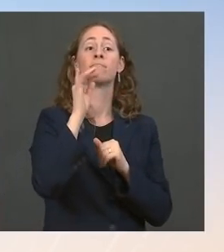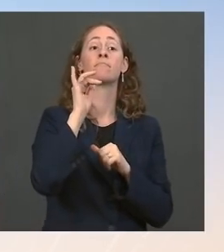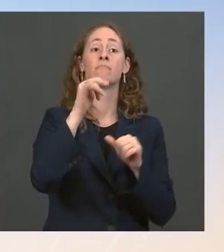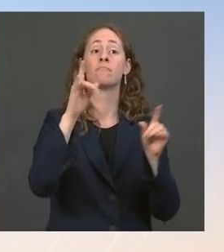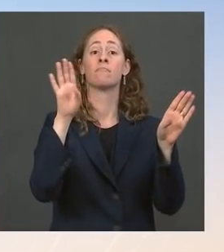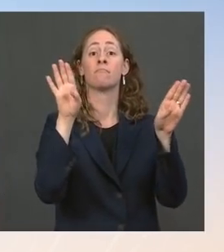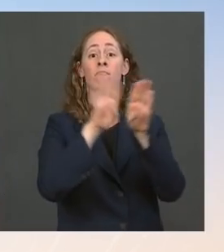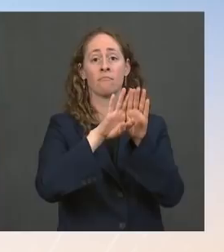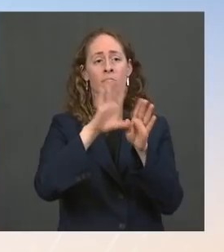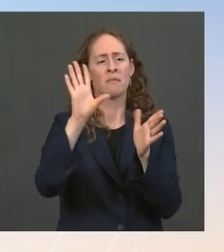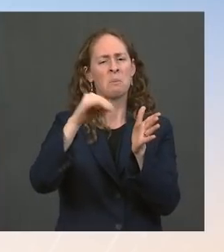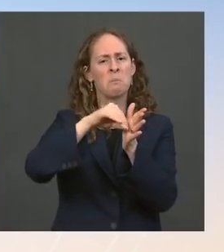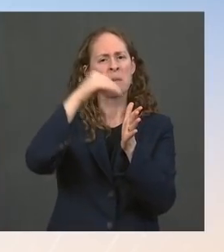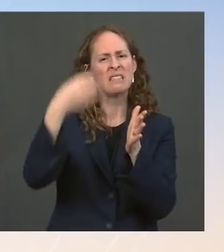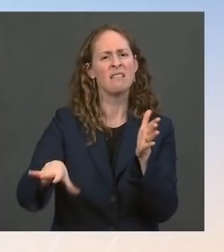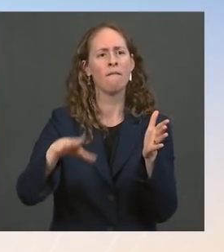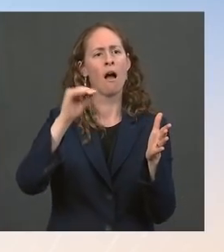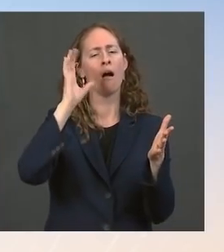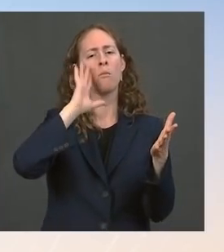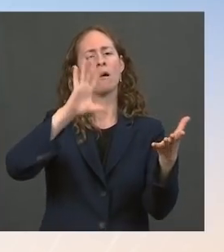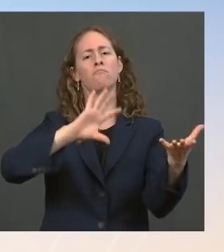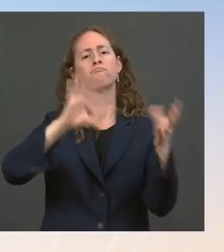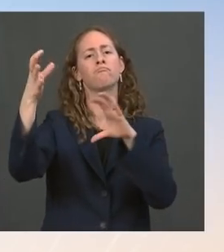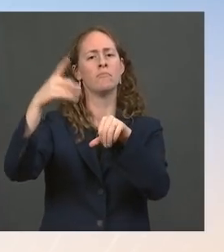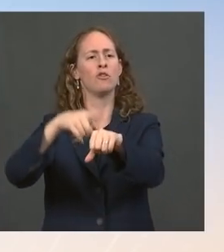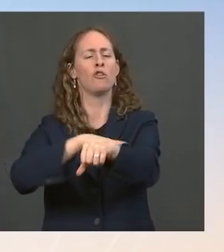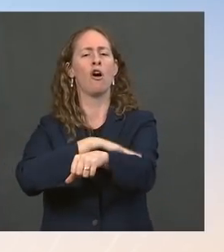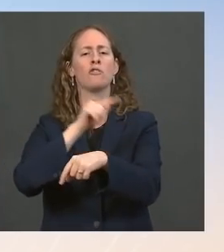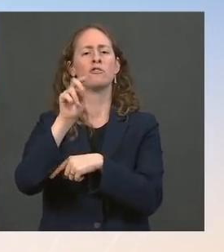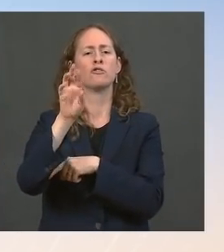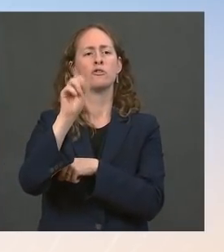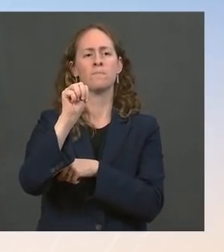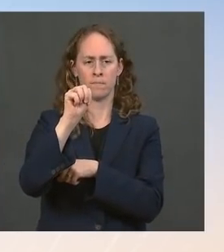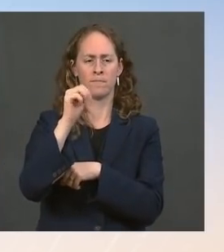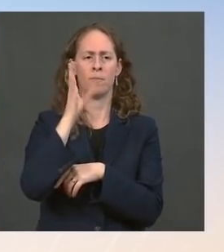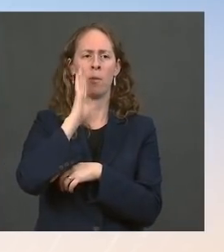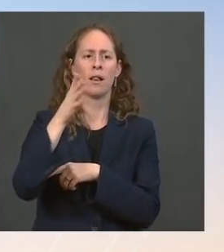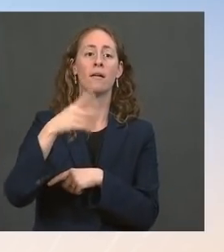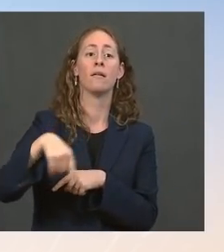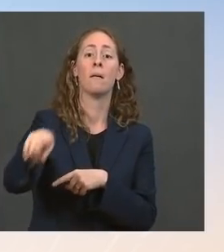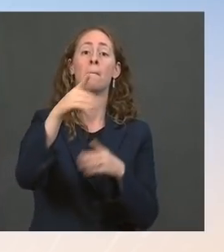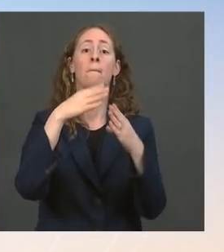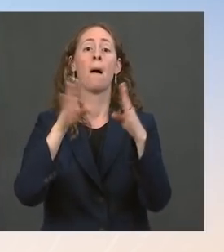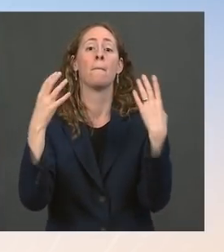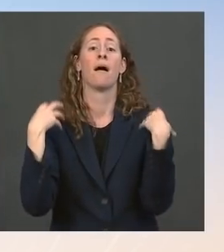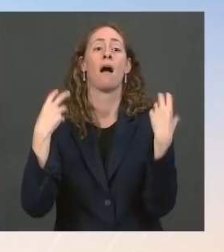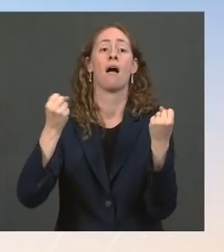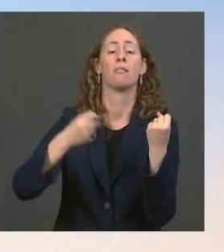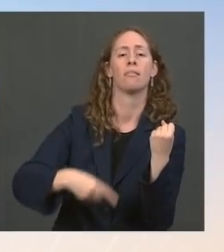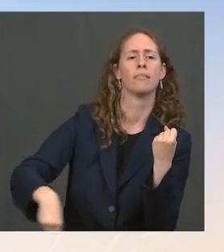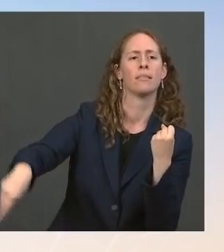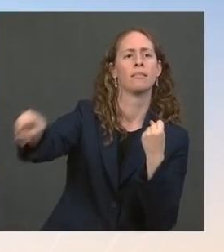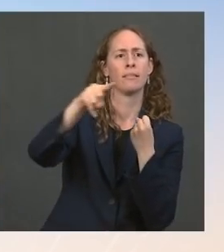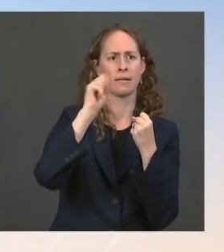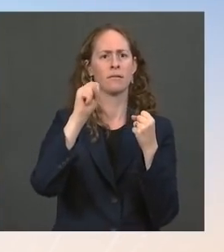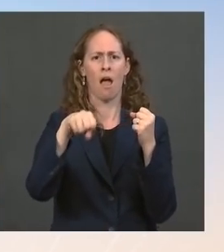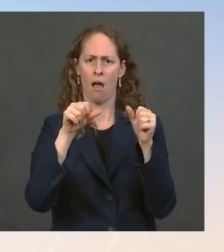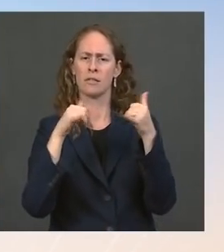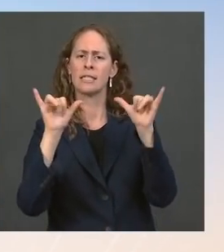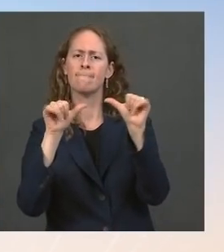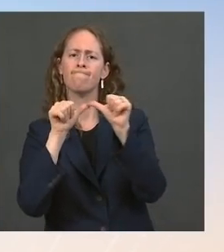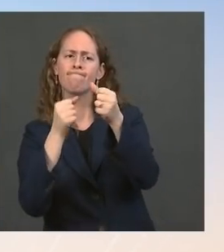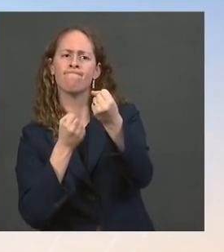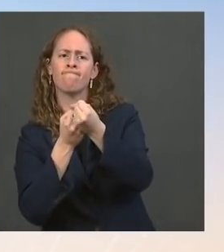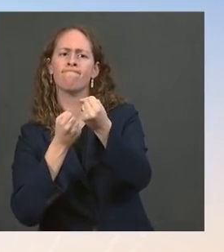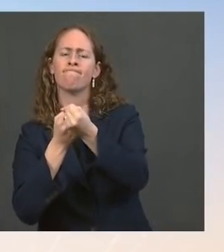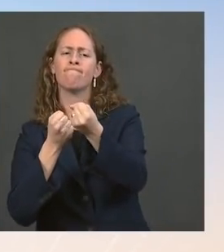disruptive, and damaging. Direct public health efforts can generally proceed during a shutdown because they're exempt, and that is certainly our intention.